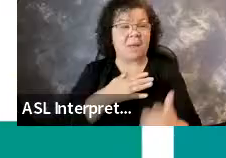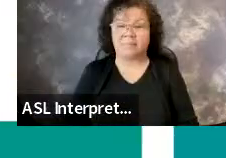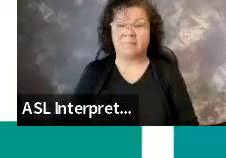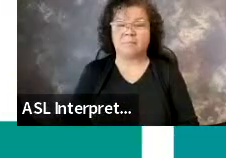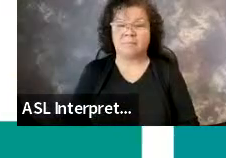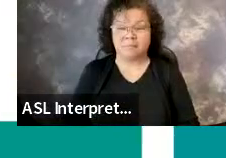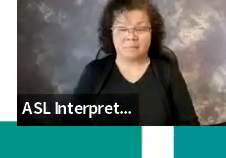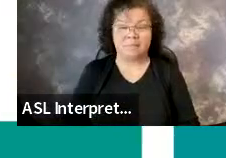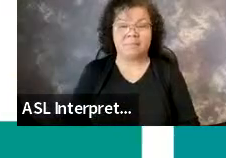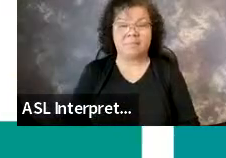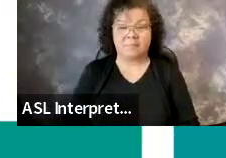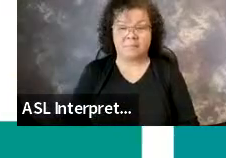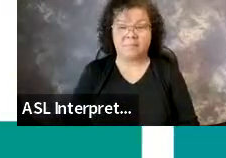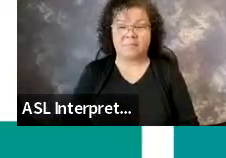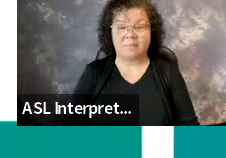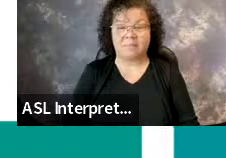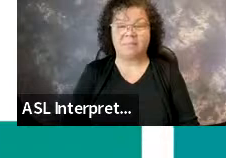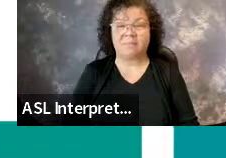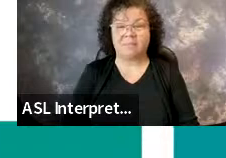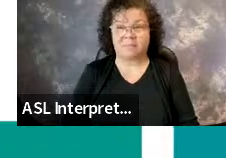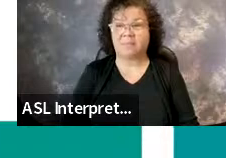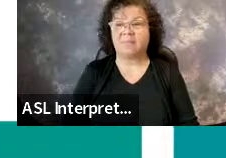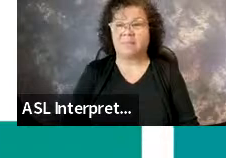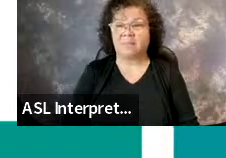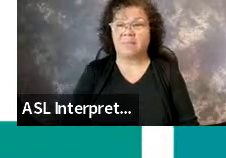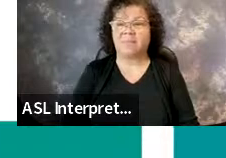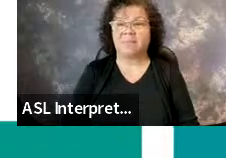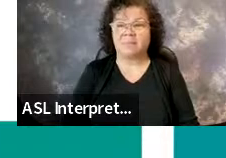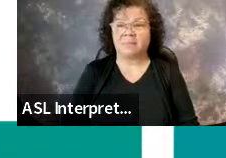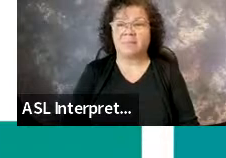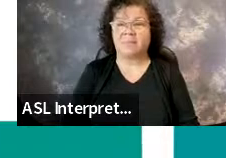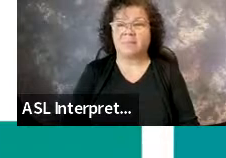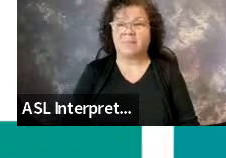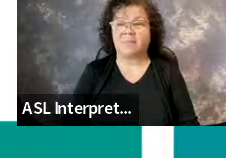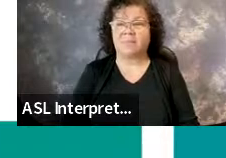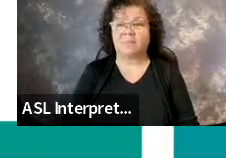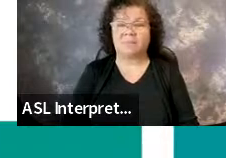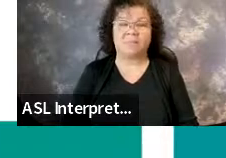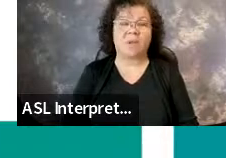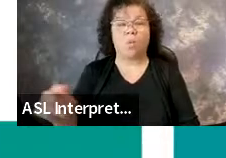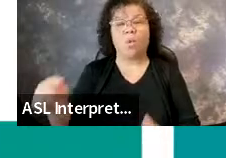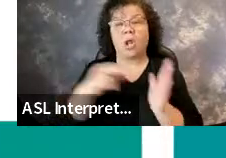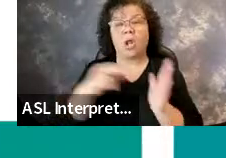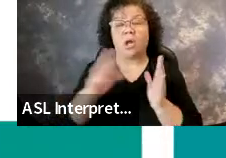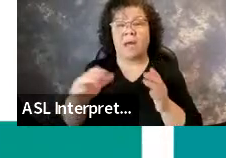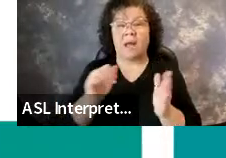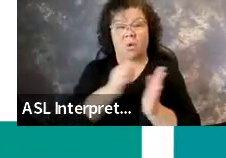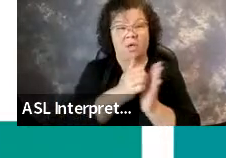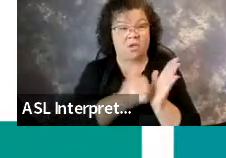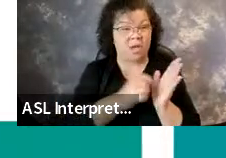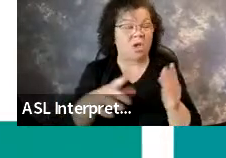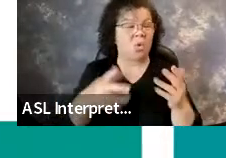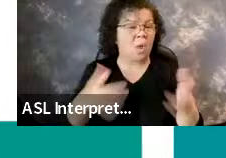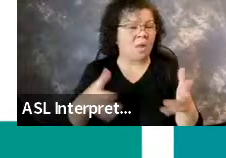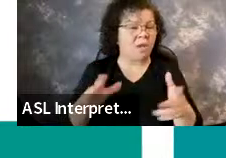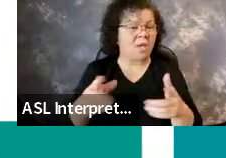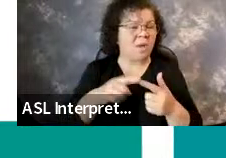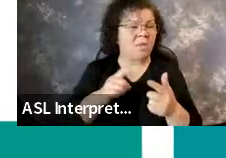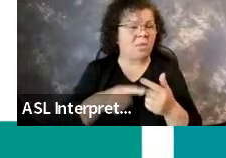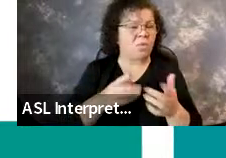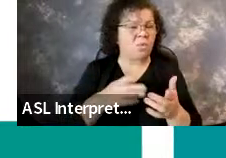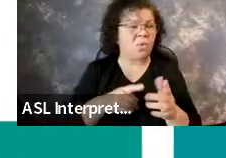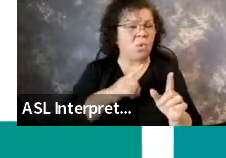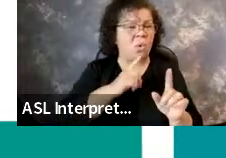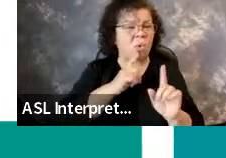So we're gonna run through our agenda for today. So of course, we've already gone through our call to order, welcome introductions, and meeting overview